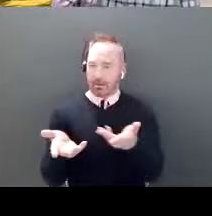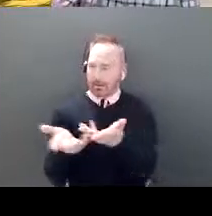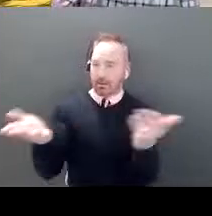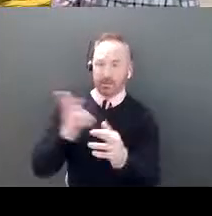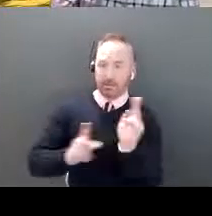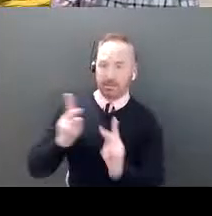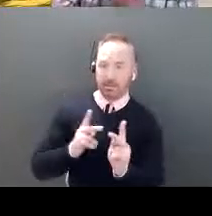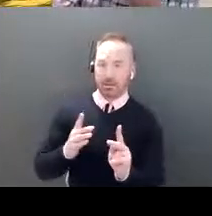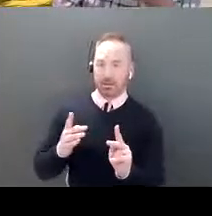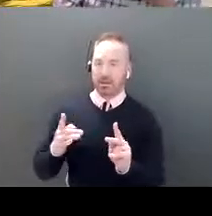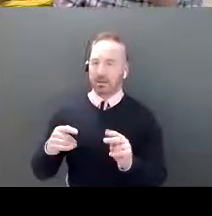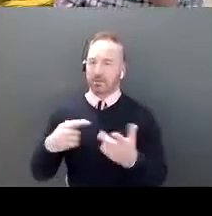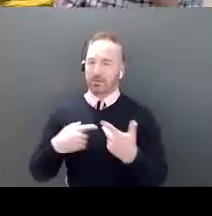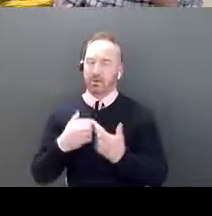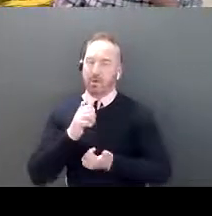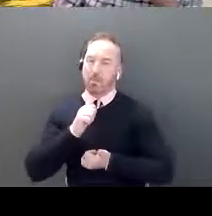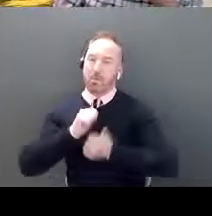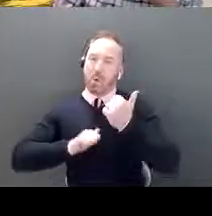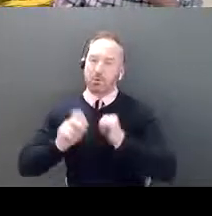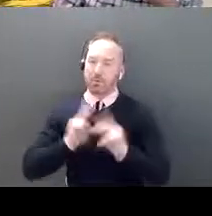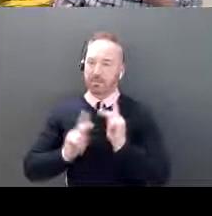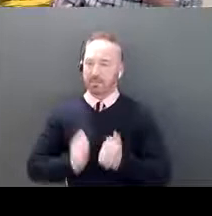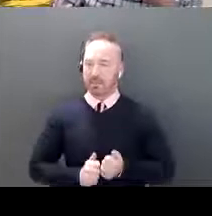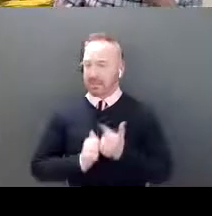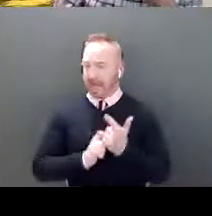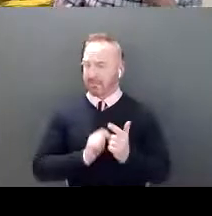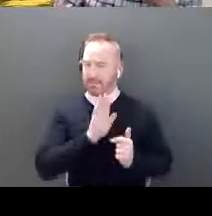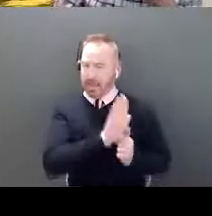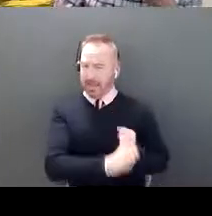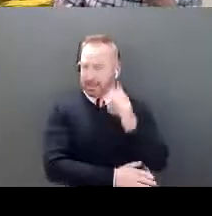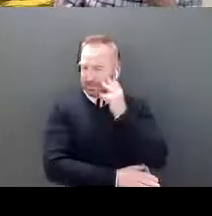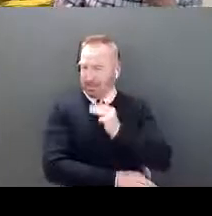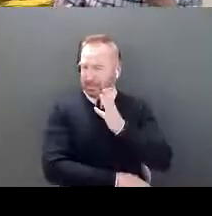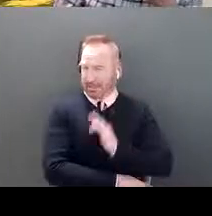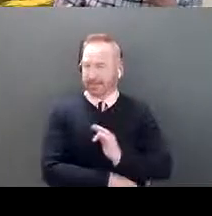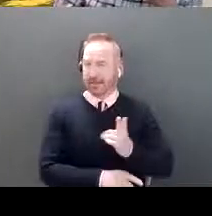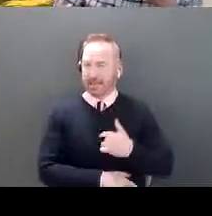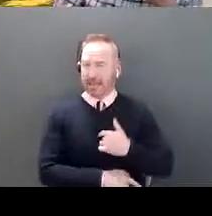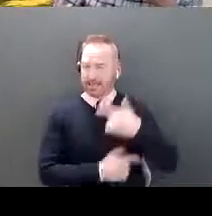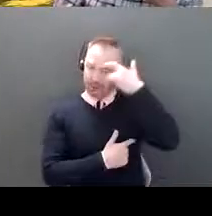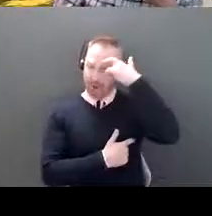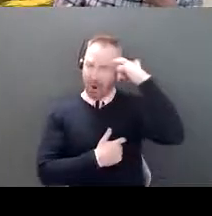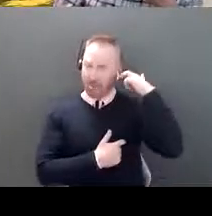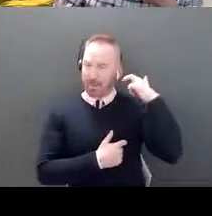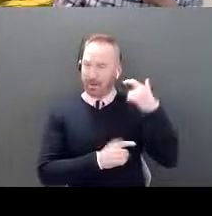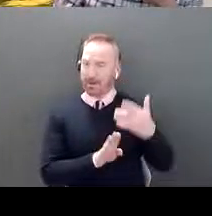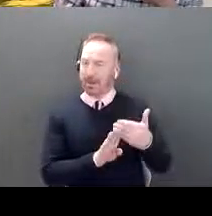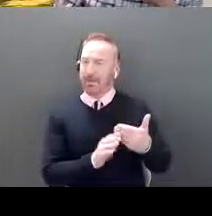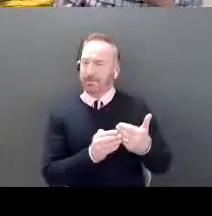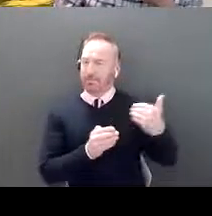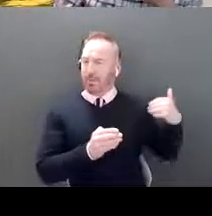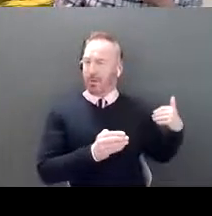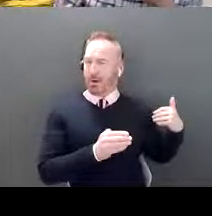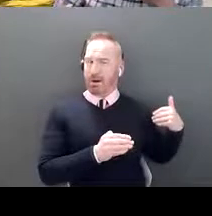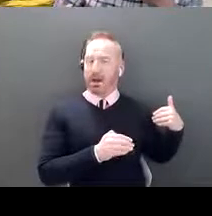many people's lives, most people's lives, there's a trauma background that can help you understand